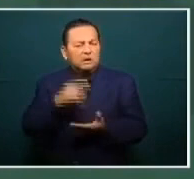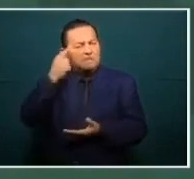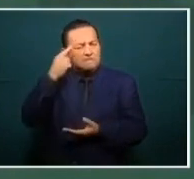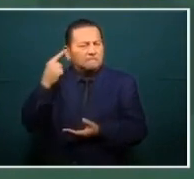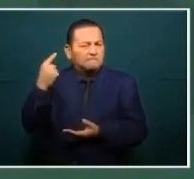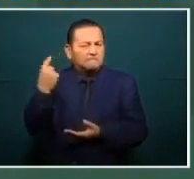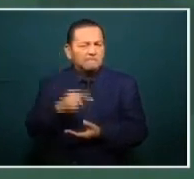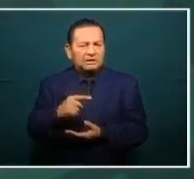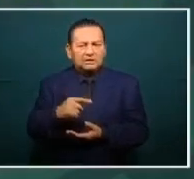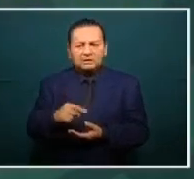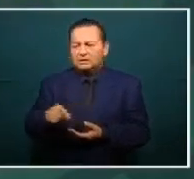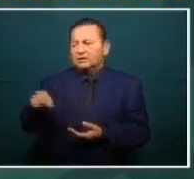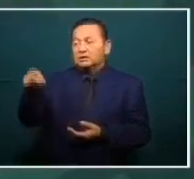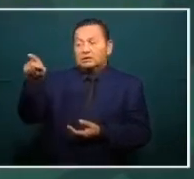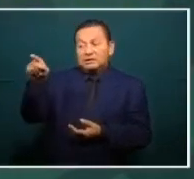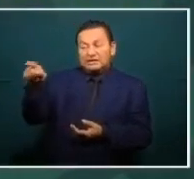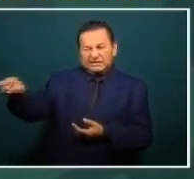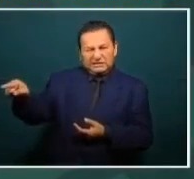in this matter,